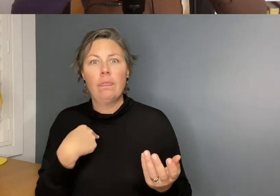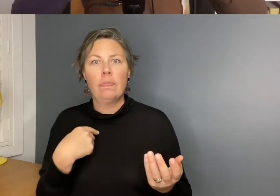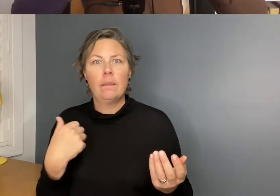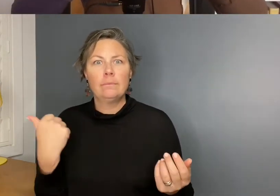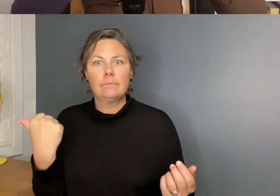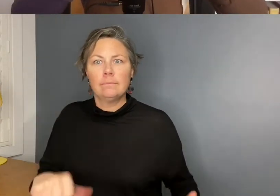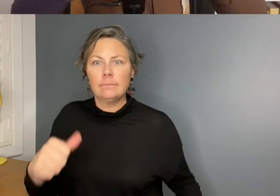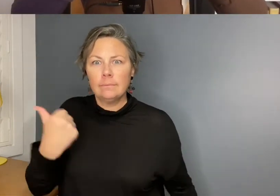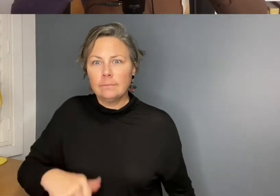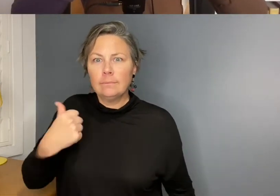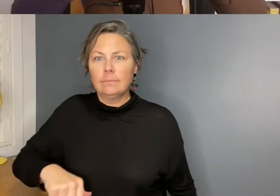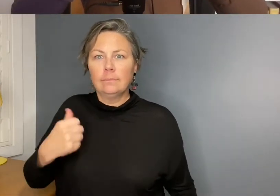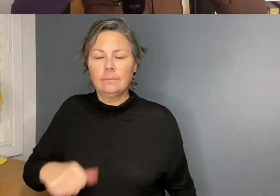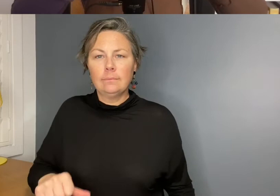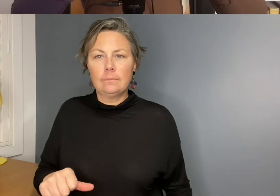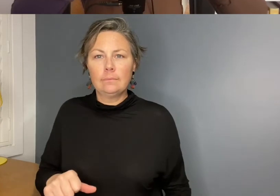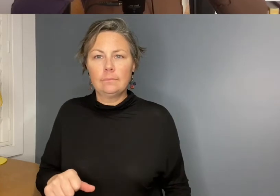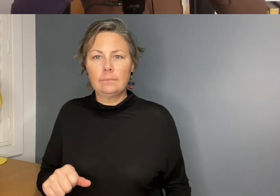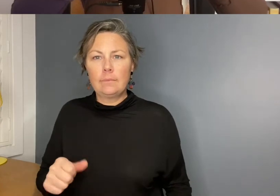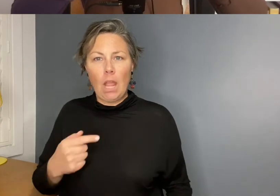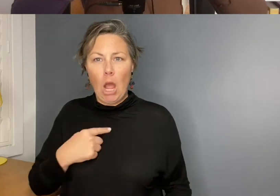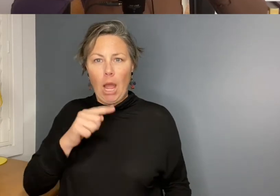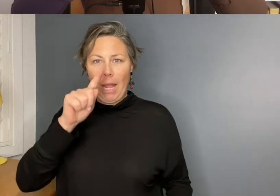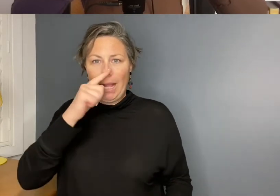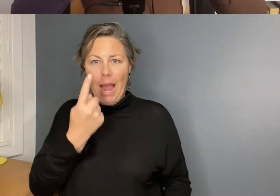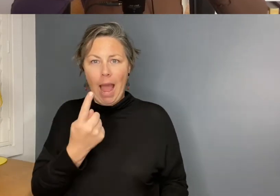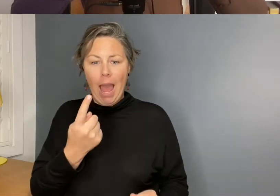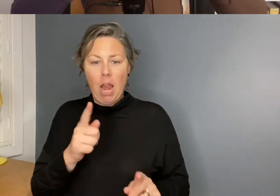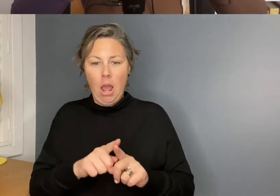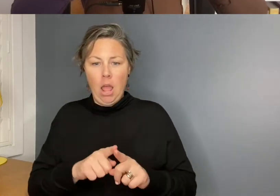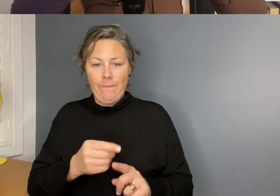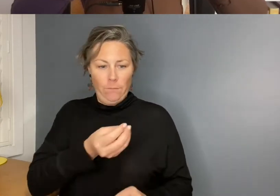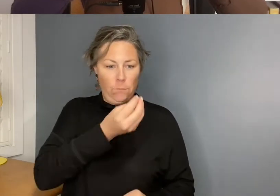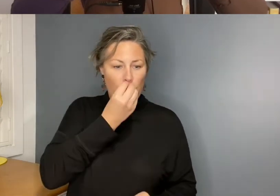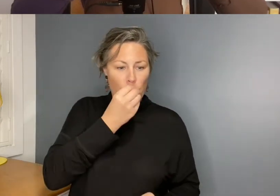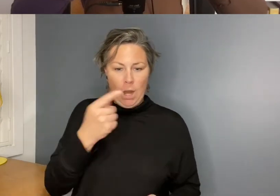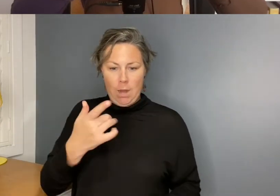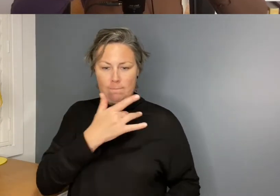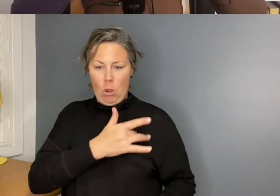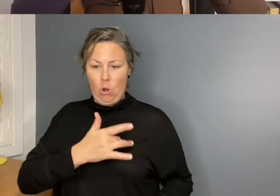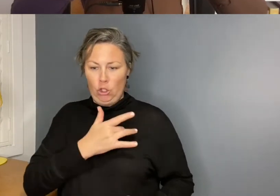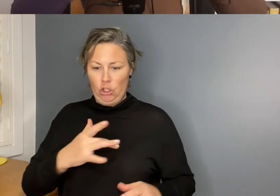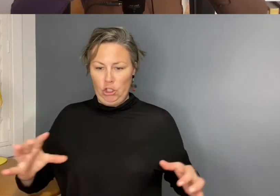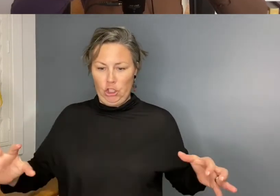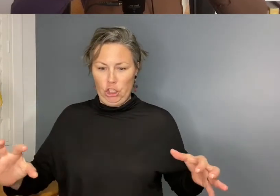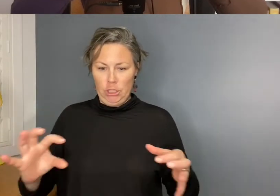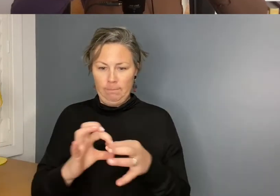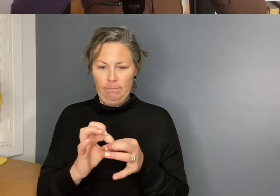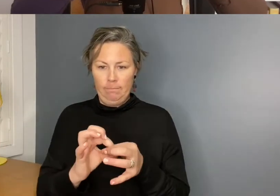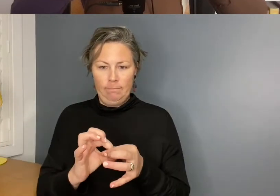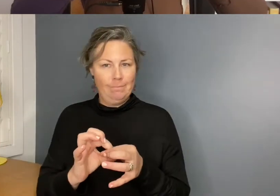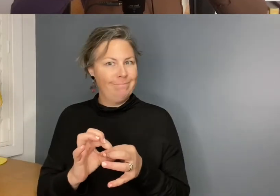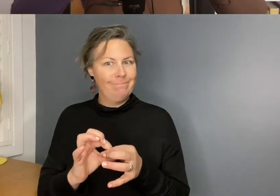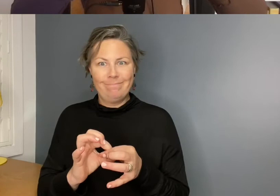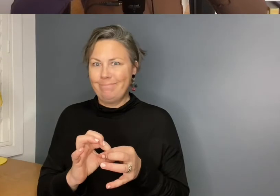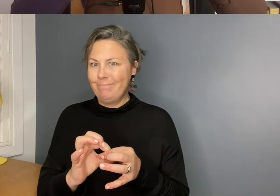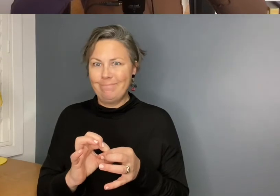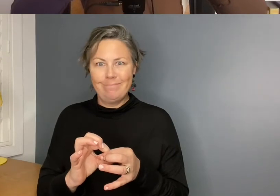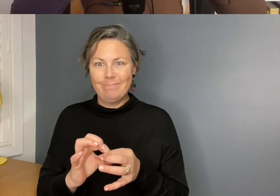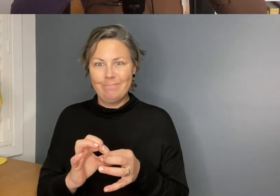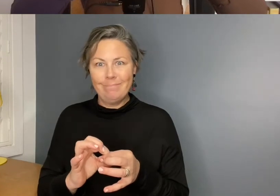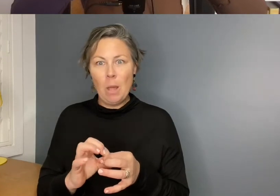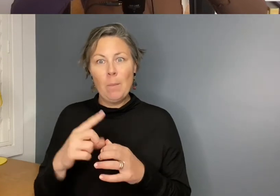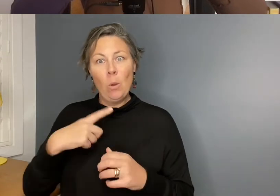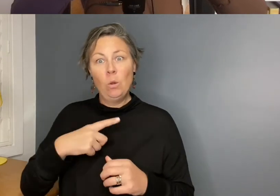me. It just made me think, wow, that is how you set up relationships between,